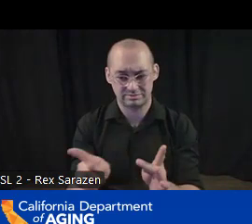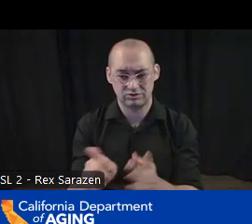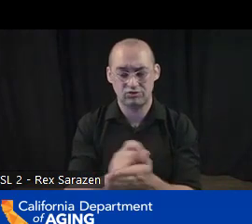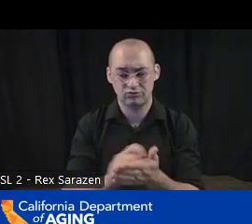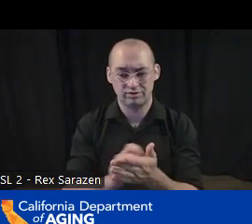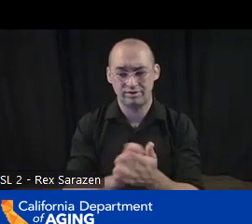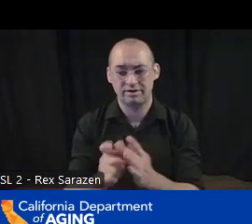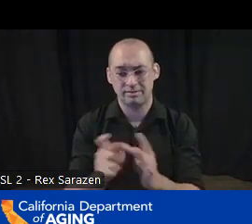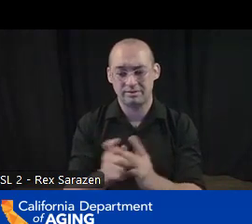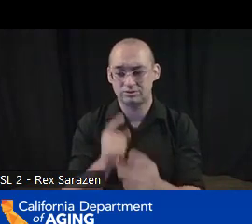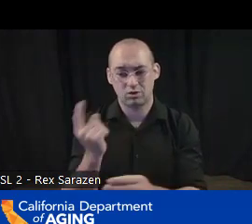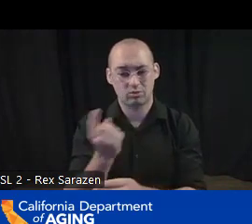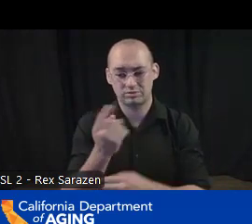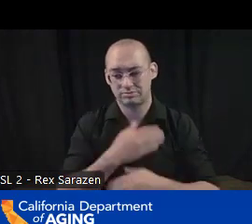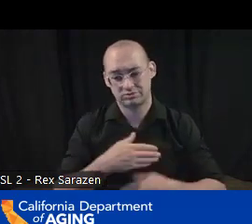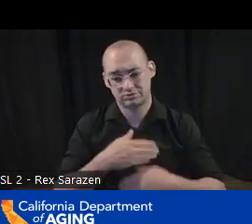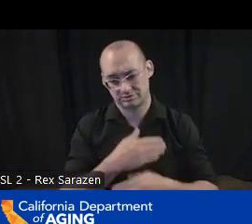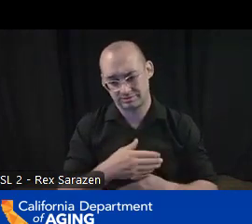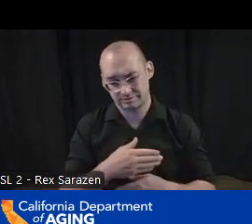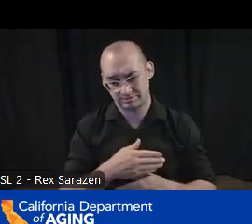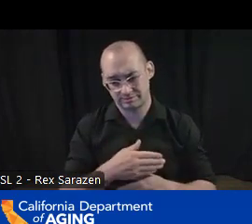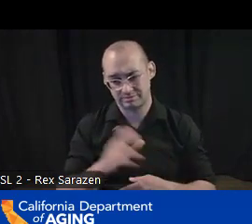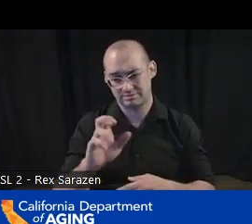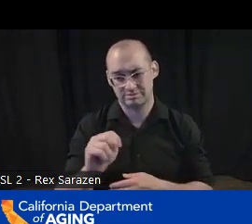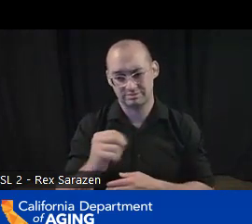always appreciated at engage,